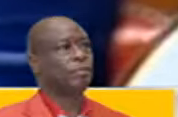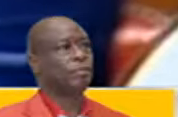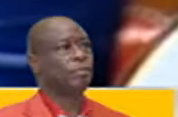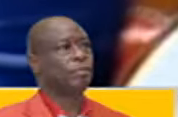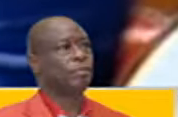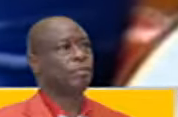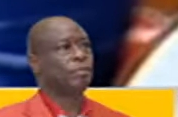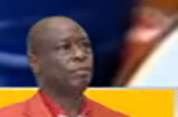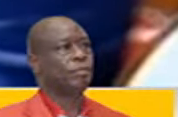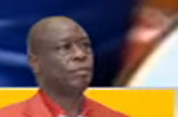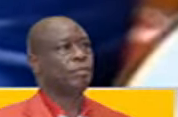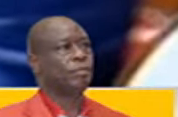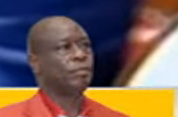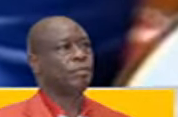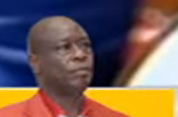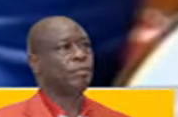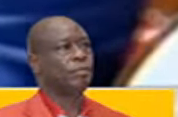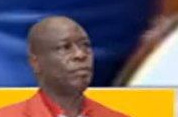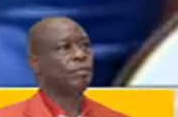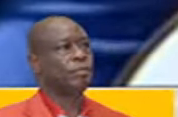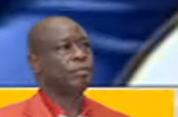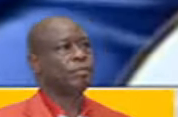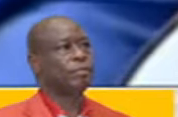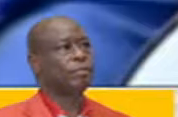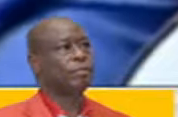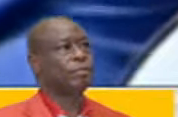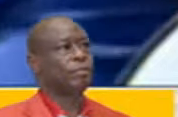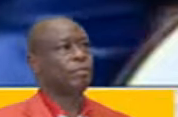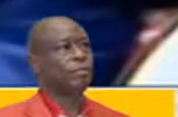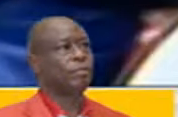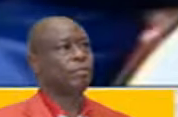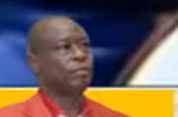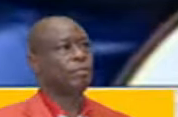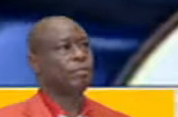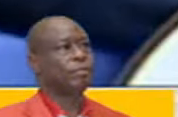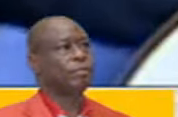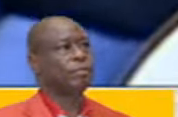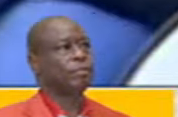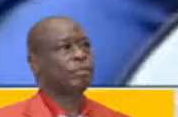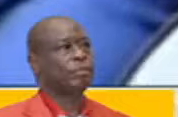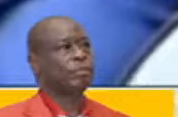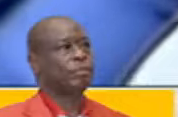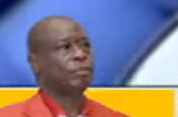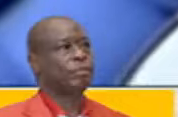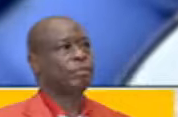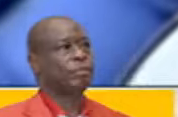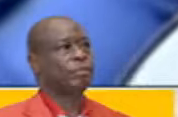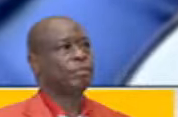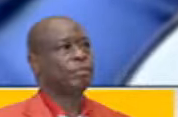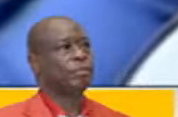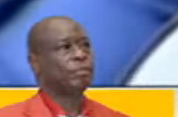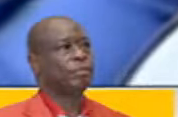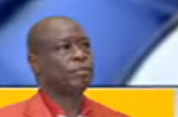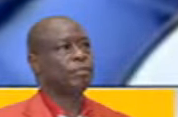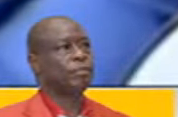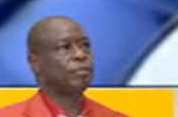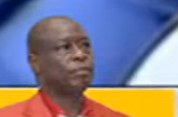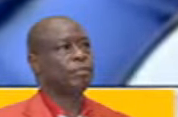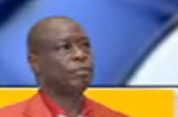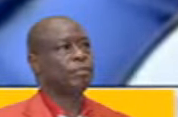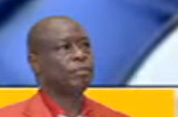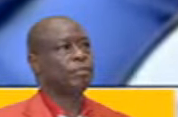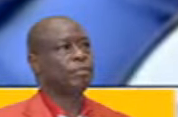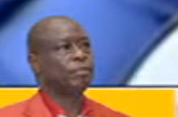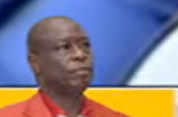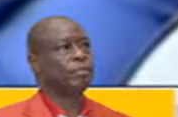165. A member of the judiciary is not liable in an action or suit in respect of anything done or omitted to be done